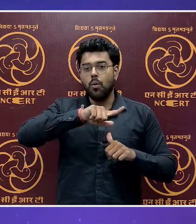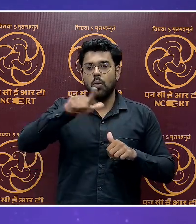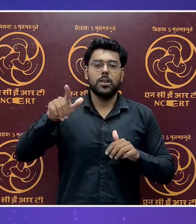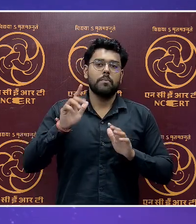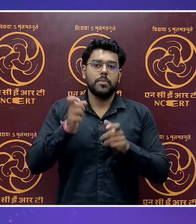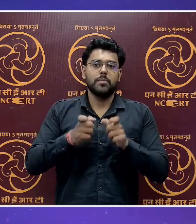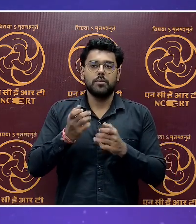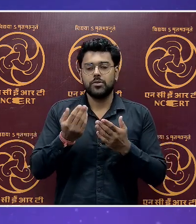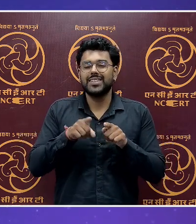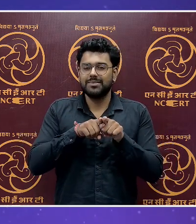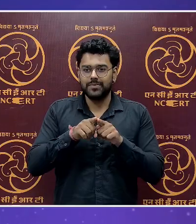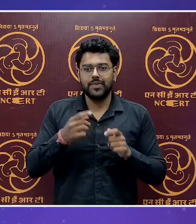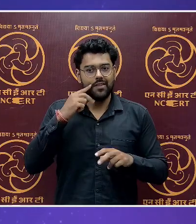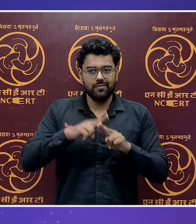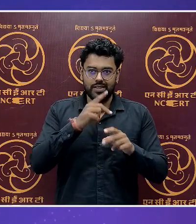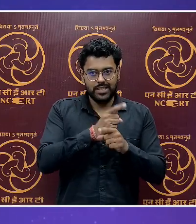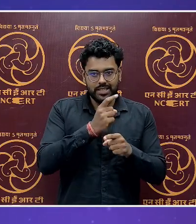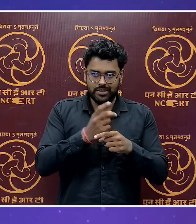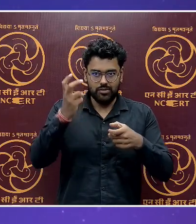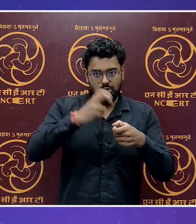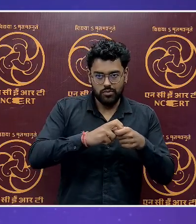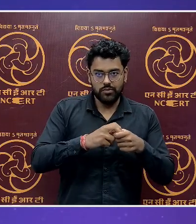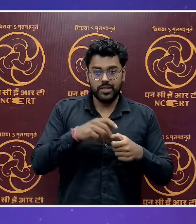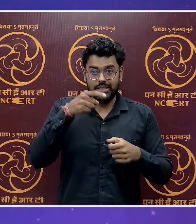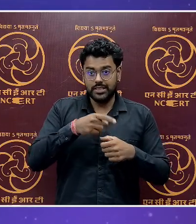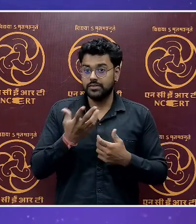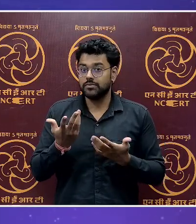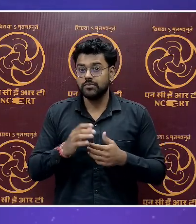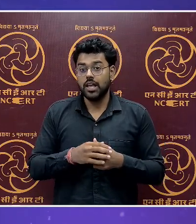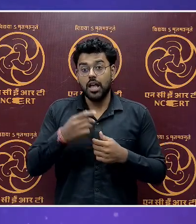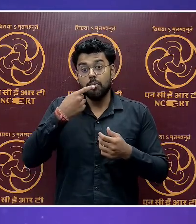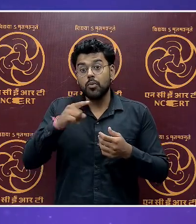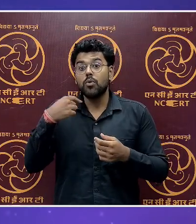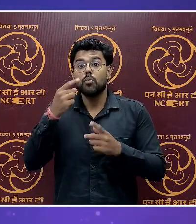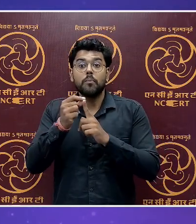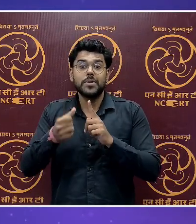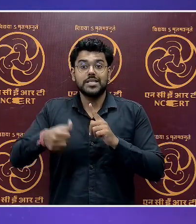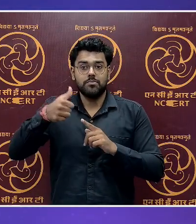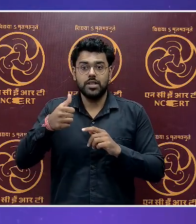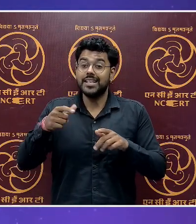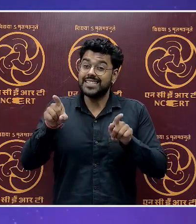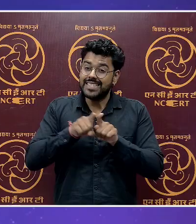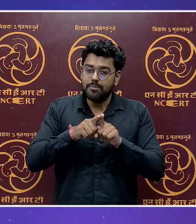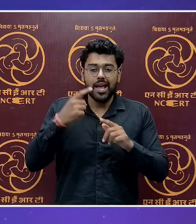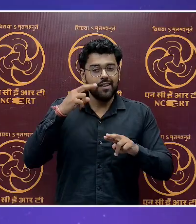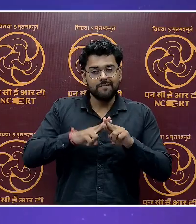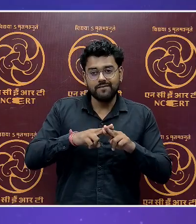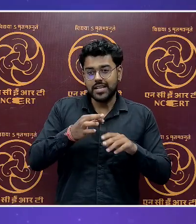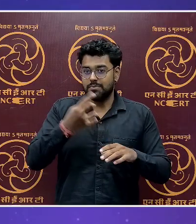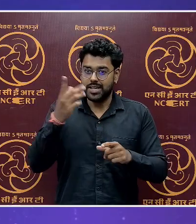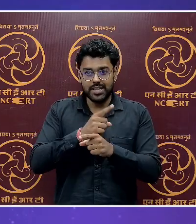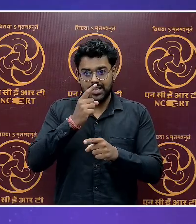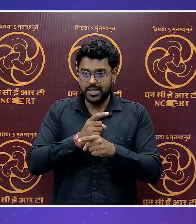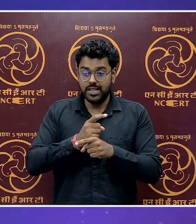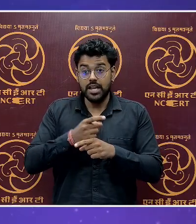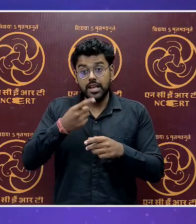stakeholders. For example, if the teacher is going to log in, they has to get the approval from the principal. Similarly, special educator is also going to get